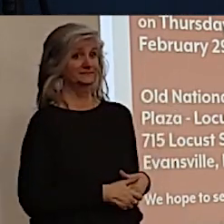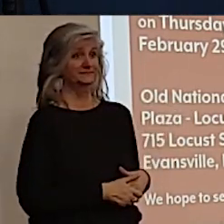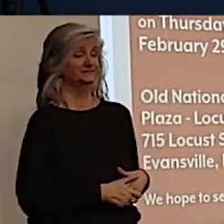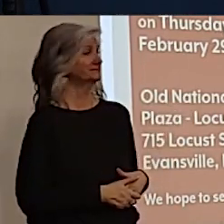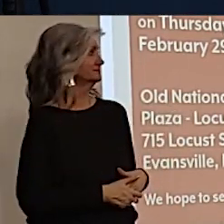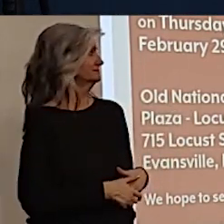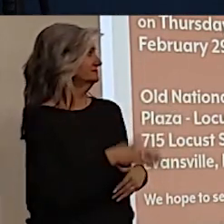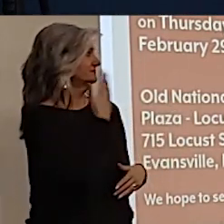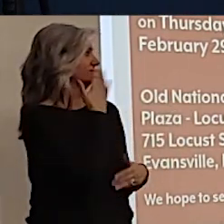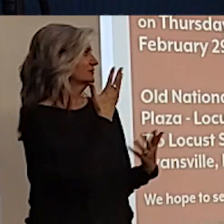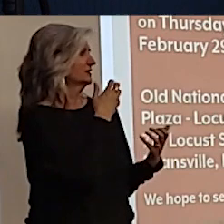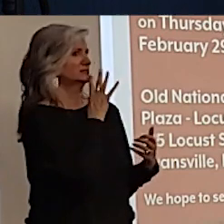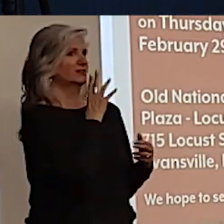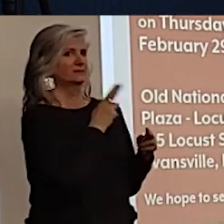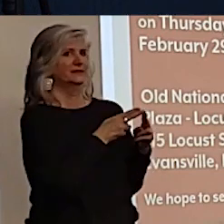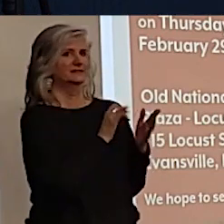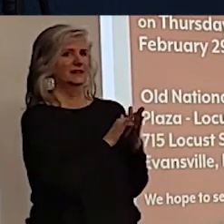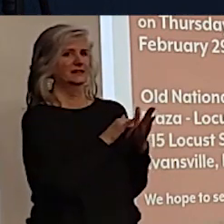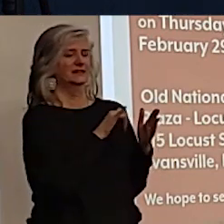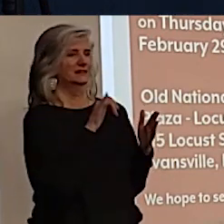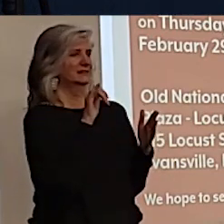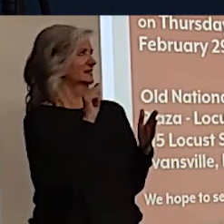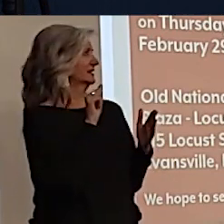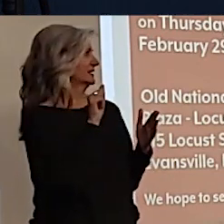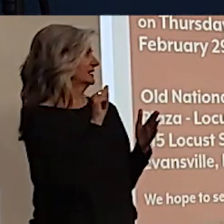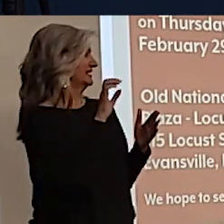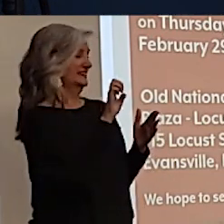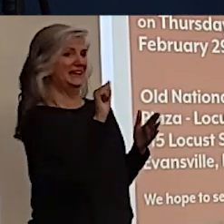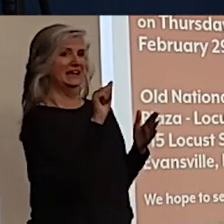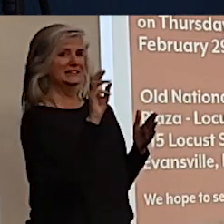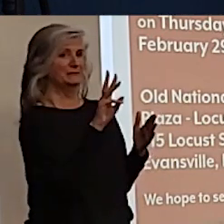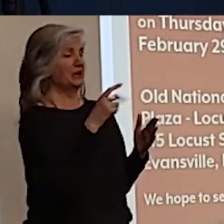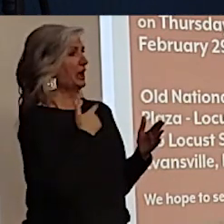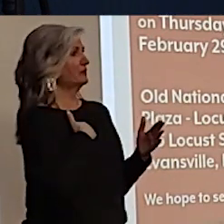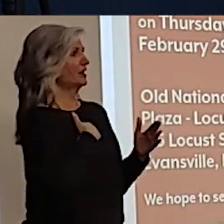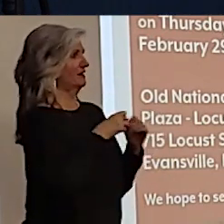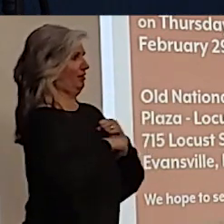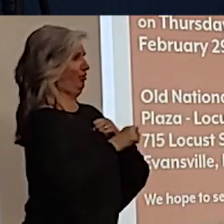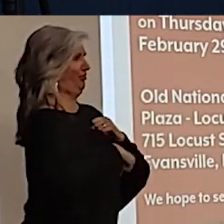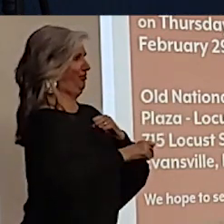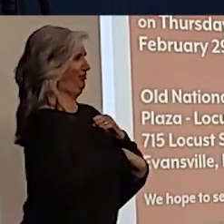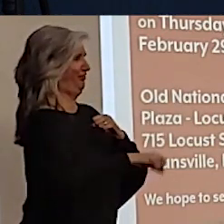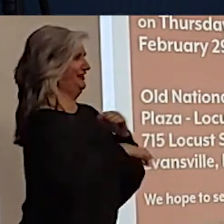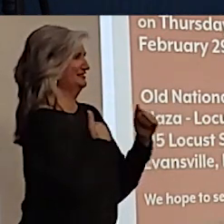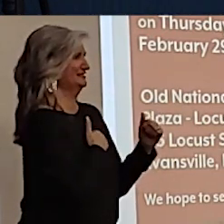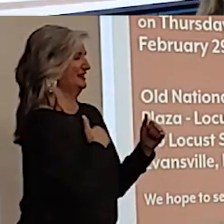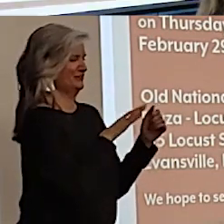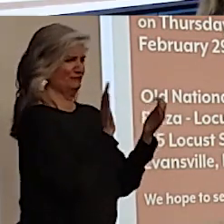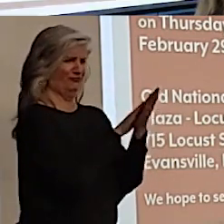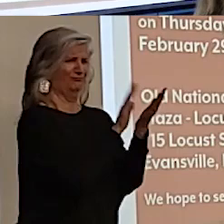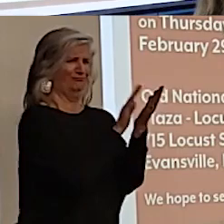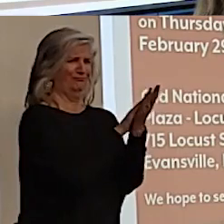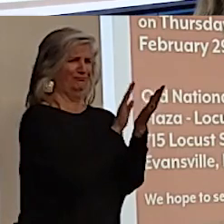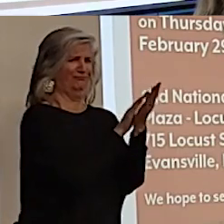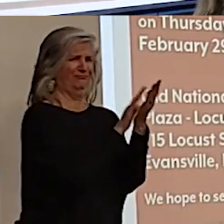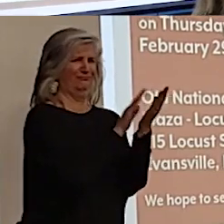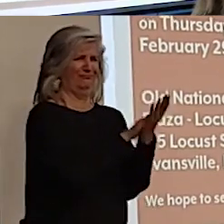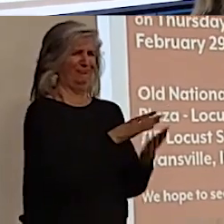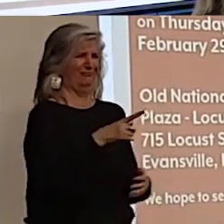don't know if you want to talk about the EV aspect of it. I went on a different tangent there, but that's it. Thank you very much.